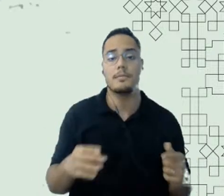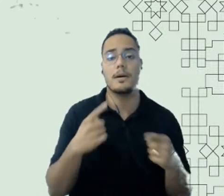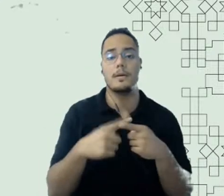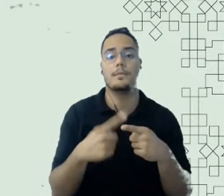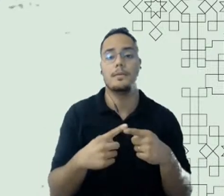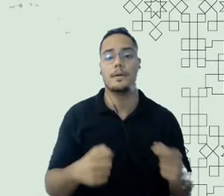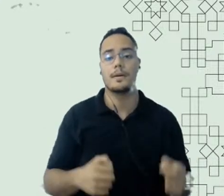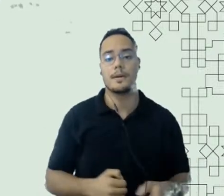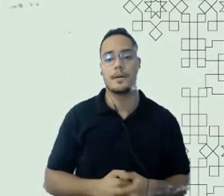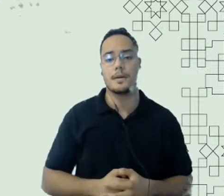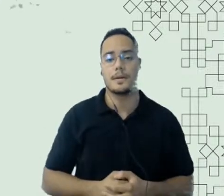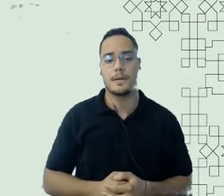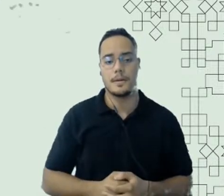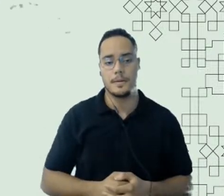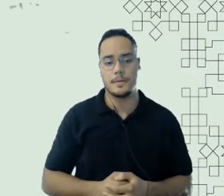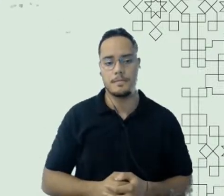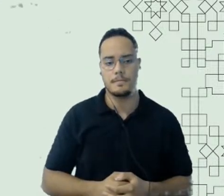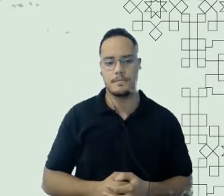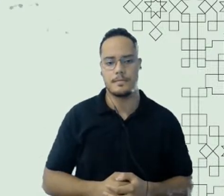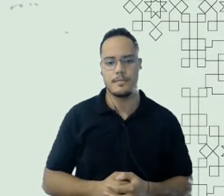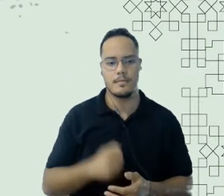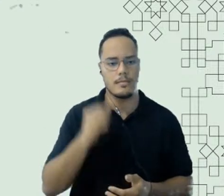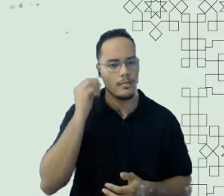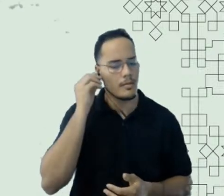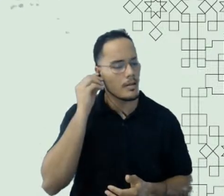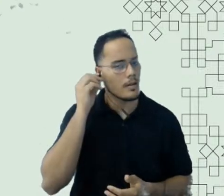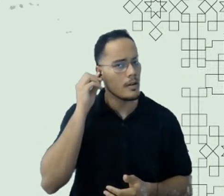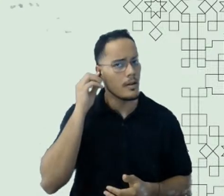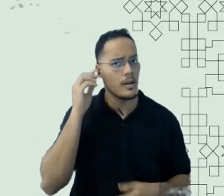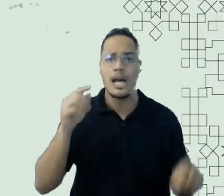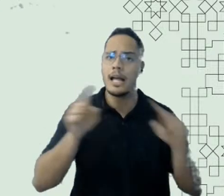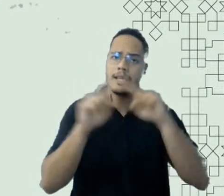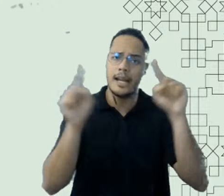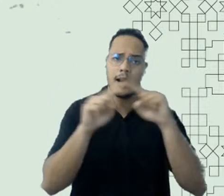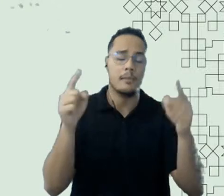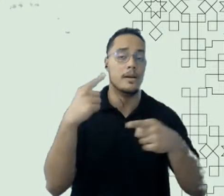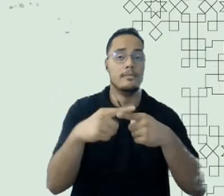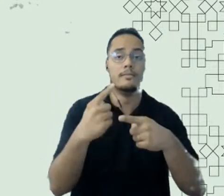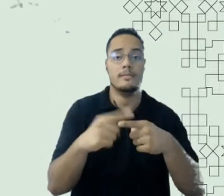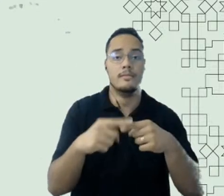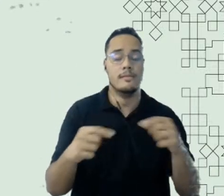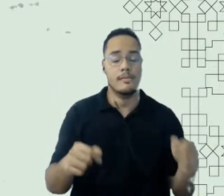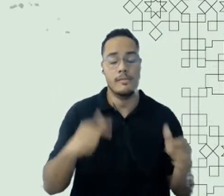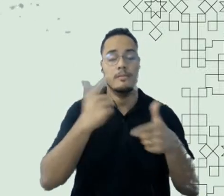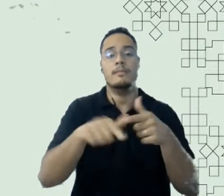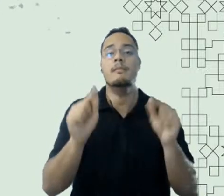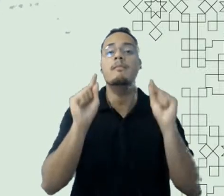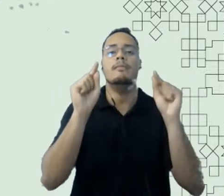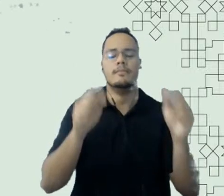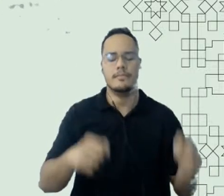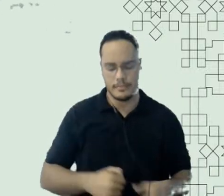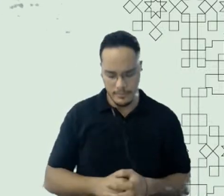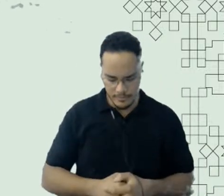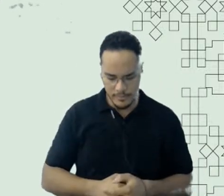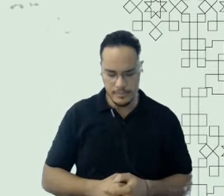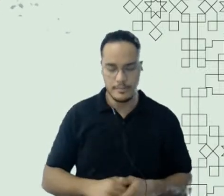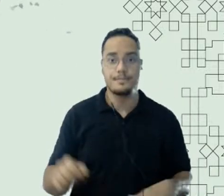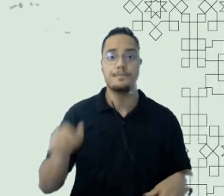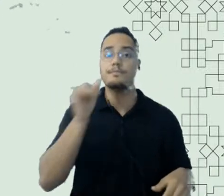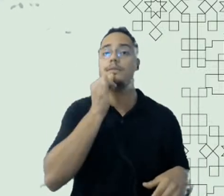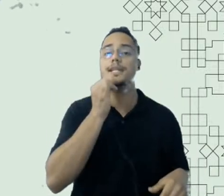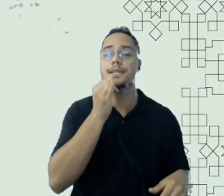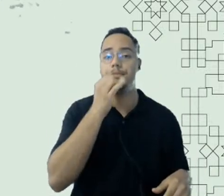criticism, because the issue is that if you are Netflix, for instance, if you are Netflix, you're not an hosting provider.